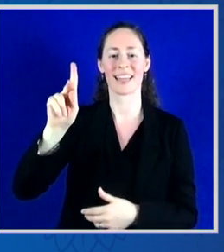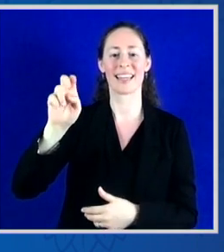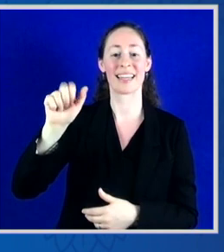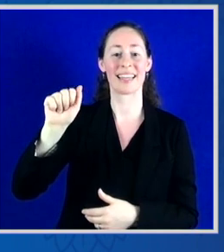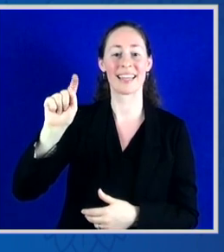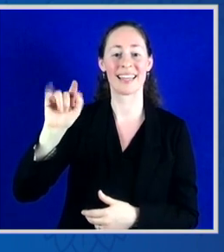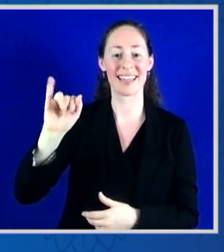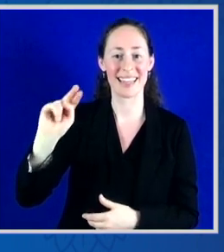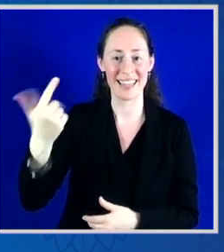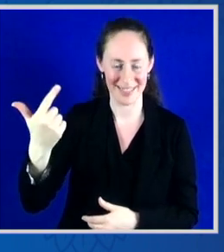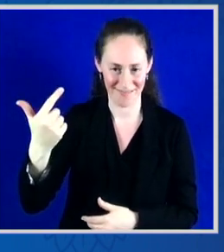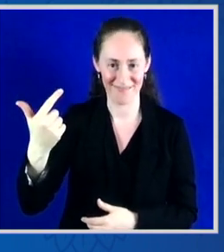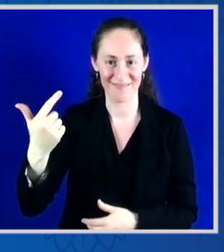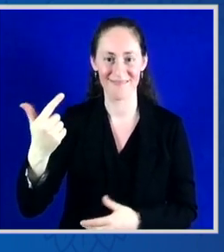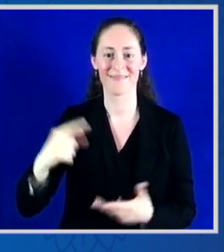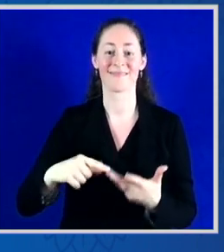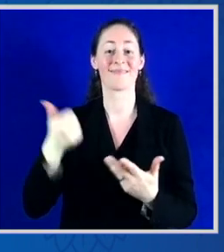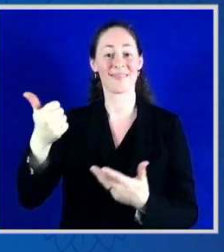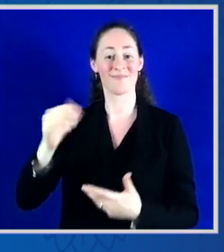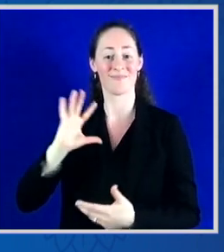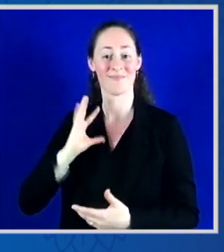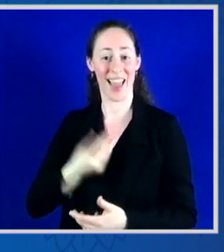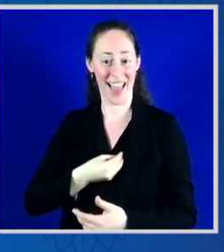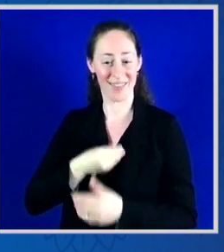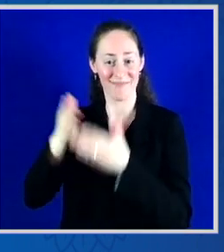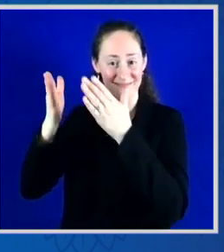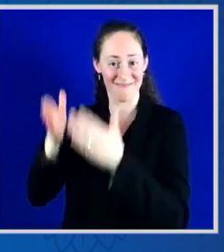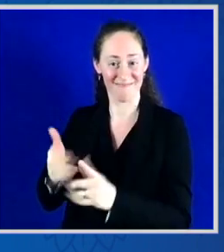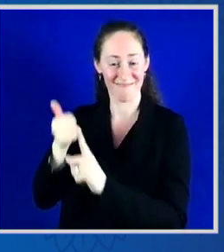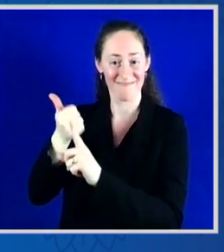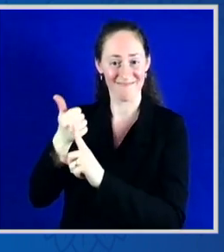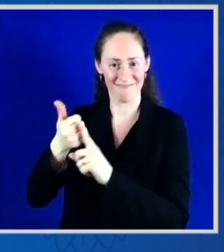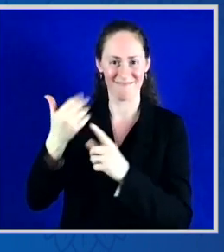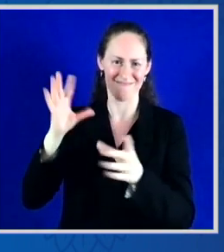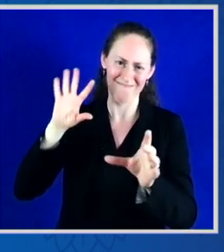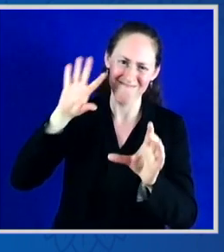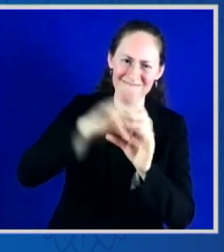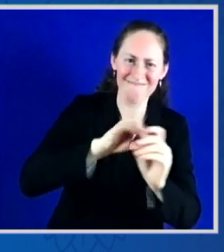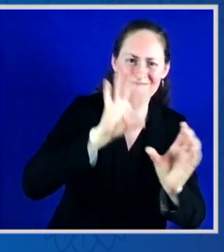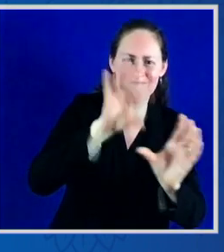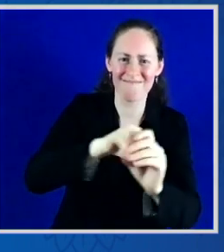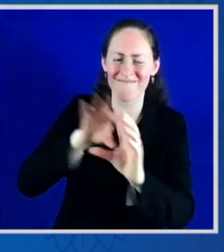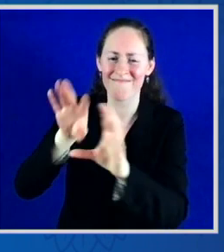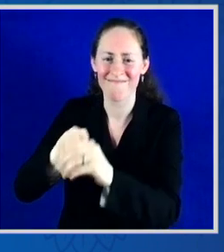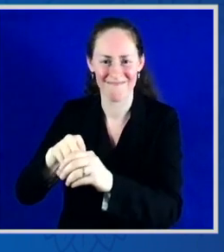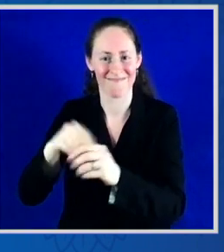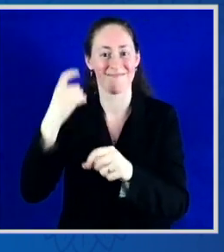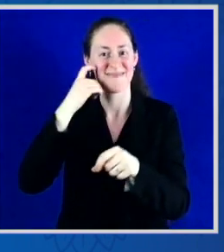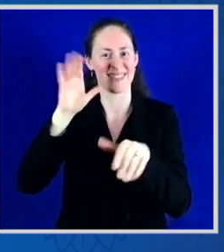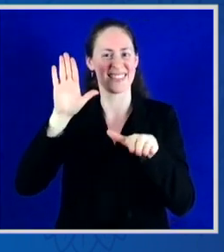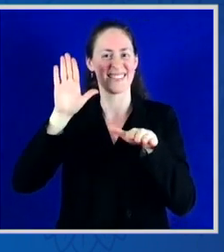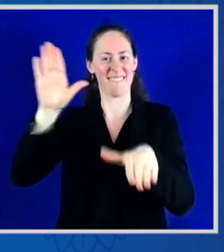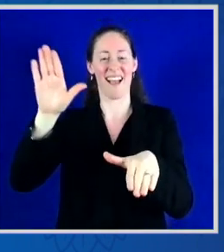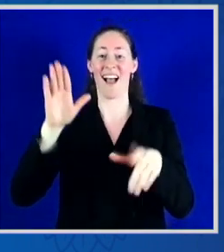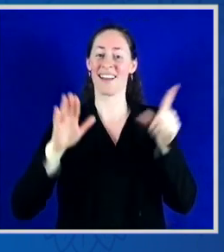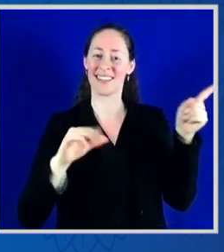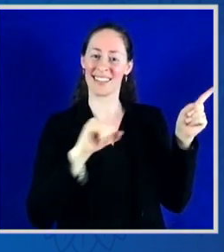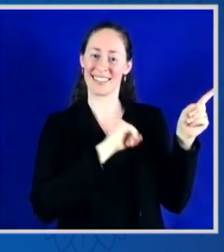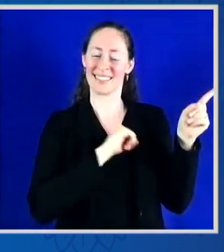the Gender Queen Project and who recently testified before the Senate on benefits of the Equality